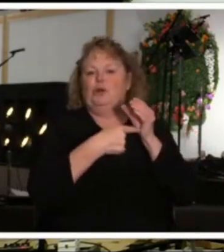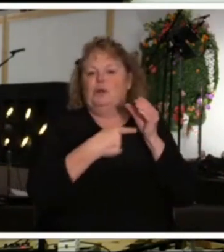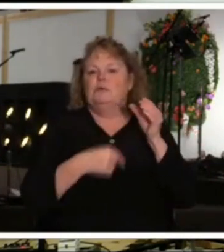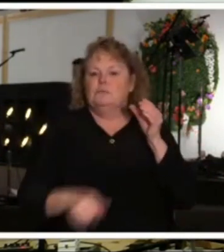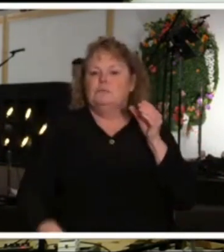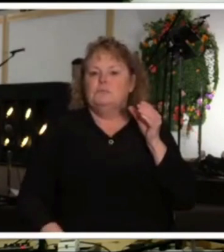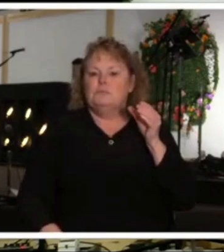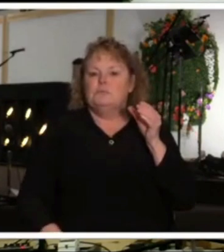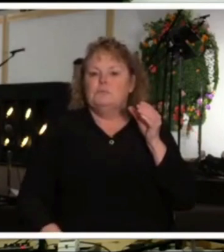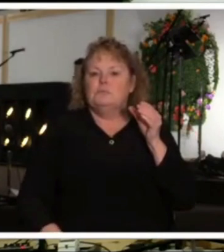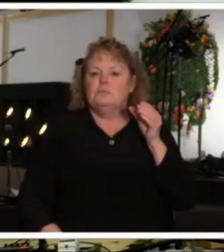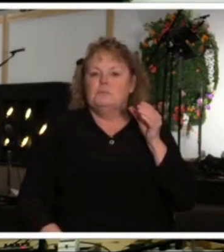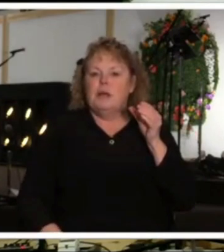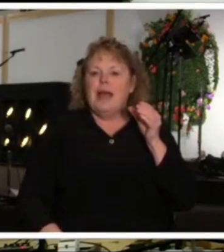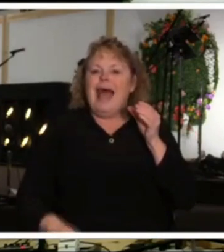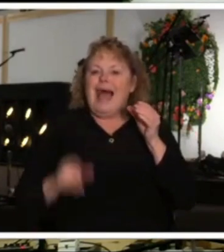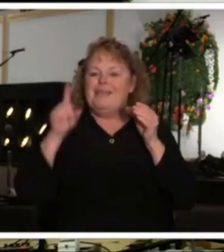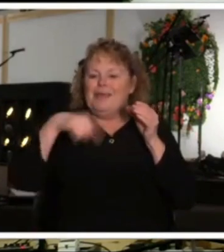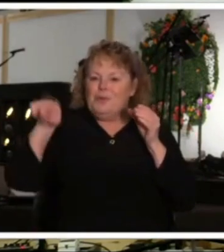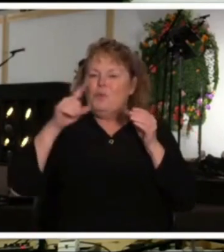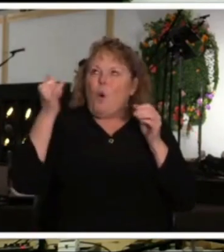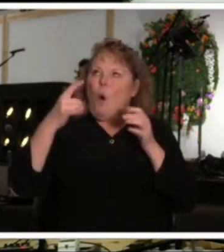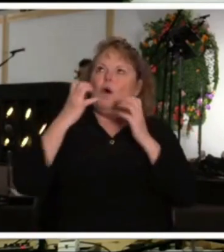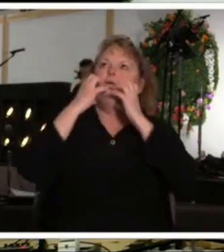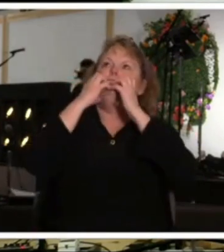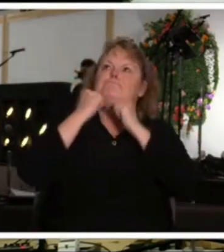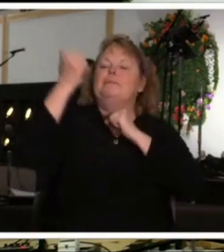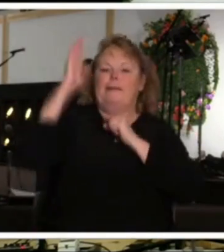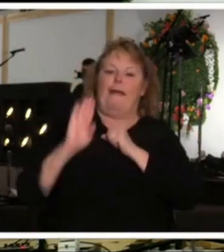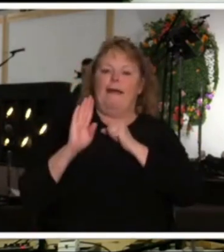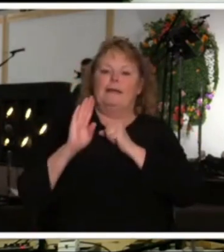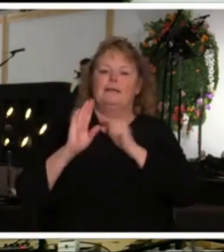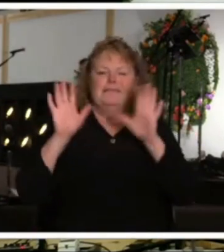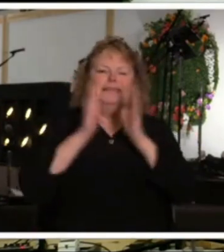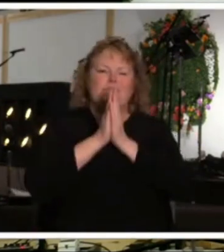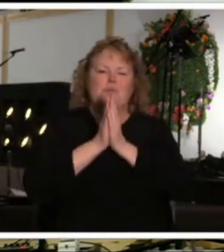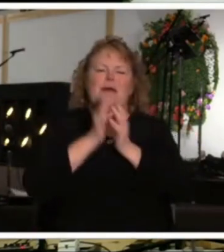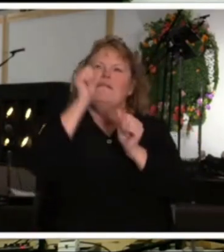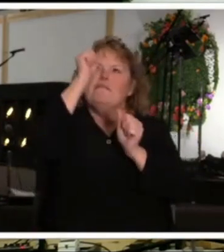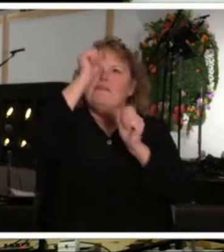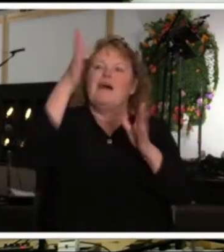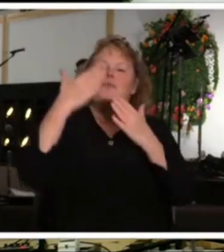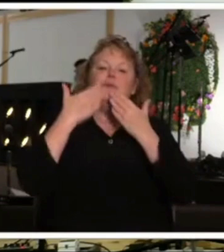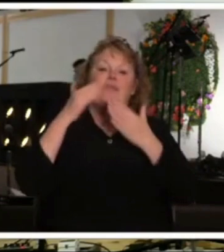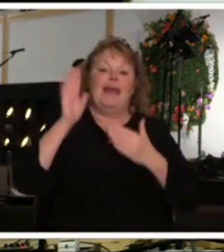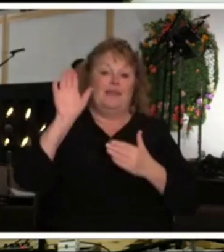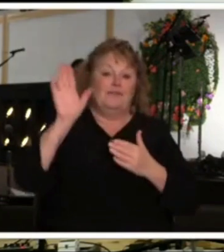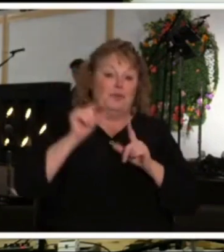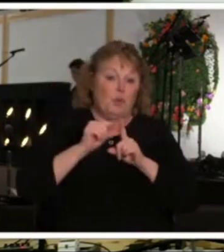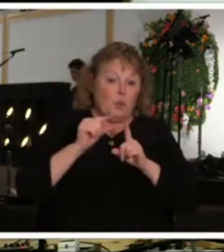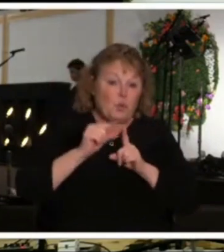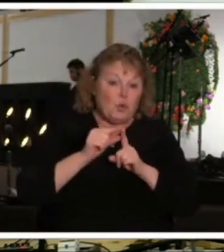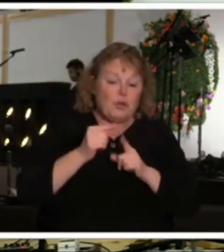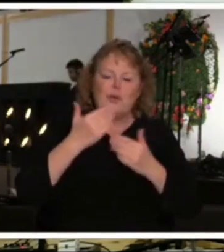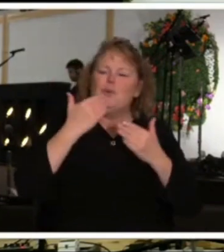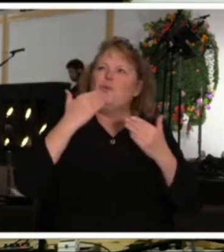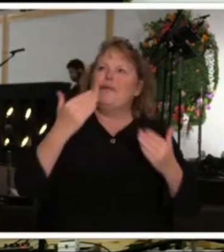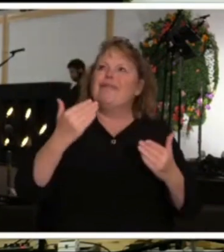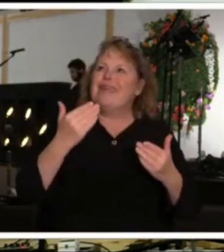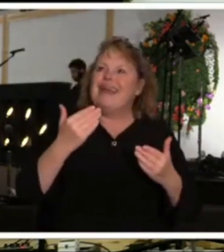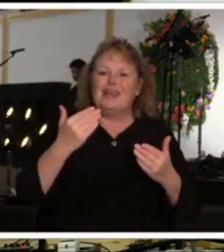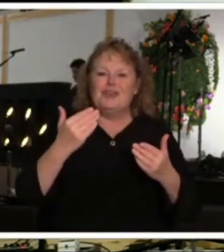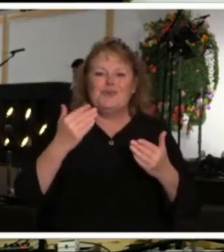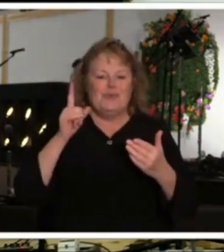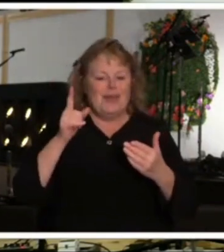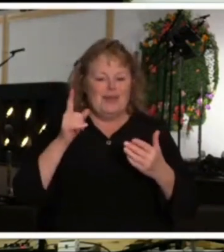all have a heart for the things of God. Let's pray. Our Father in heaven, Lord, we thank you for your word. We thank you for the opportunity to look into it. Father, I pray that